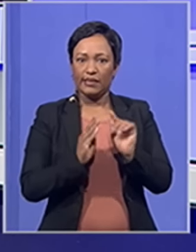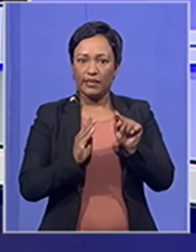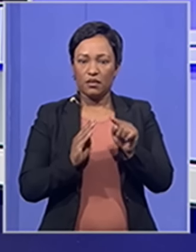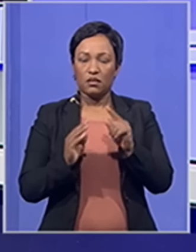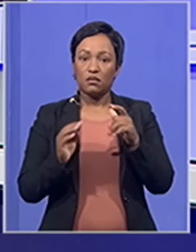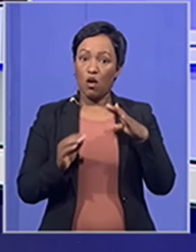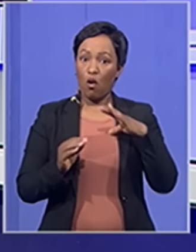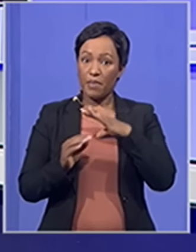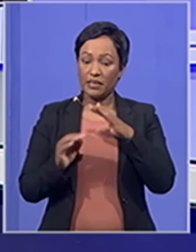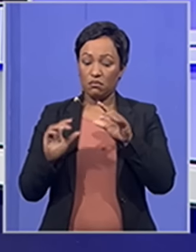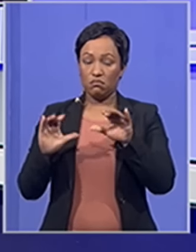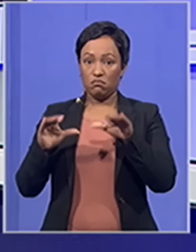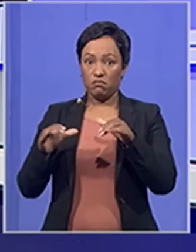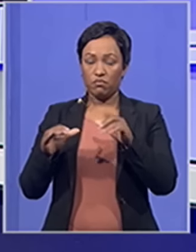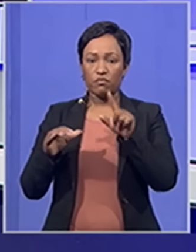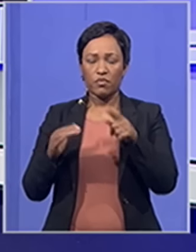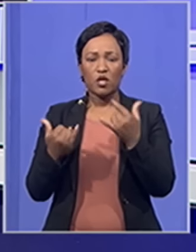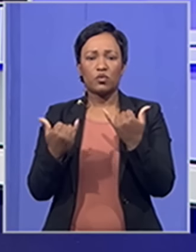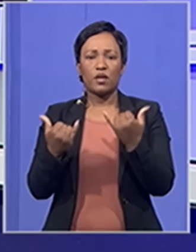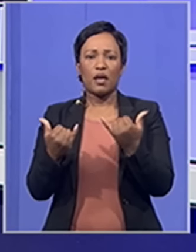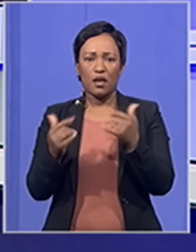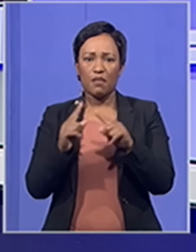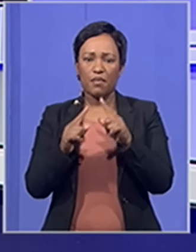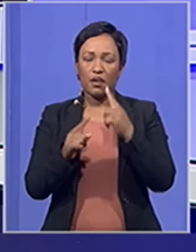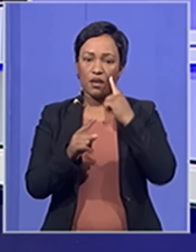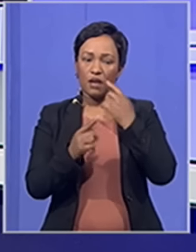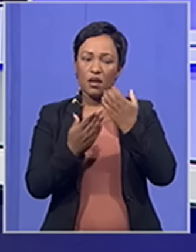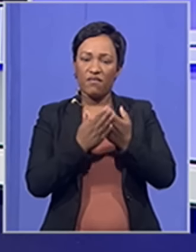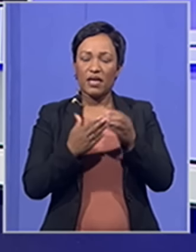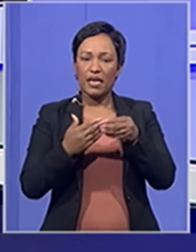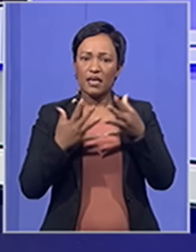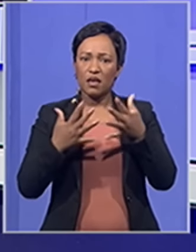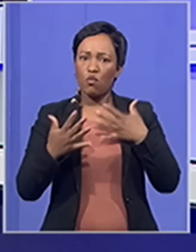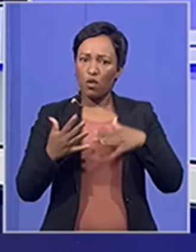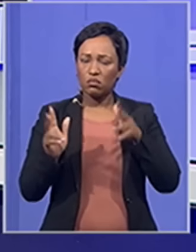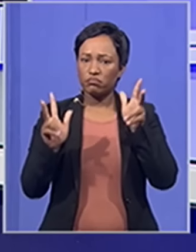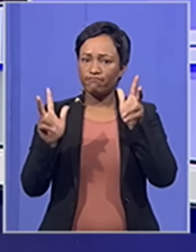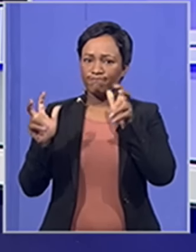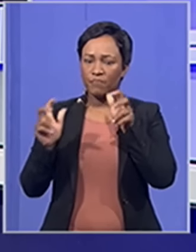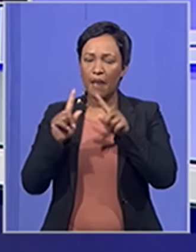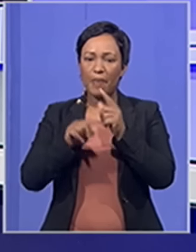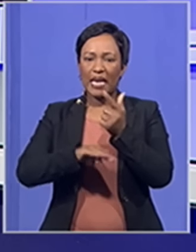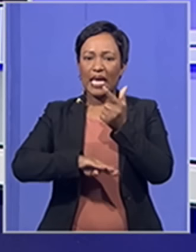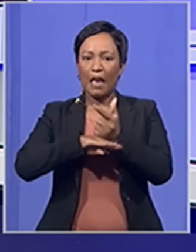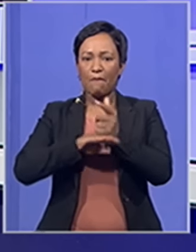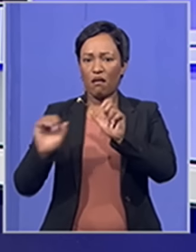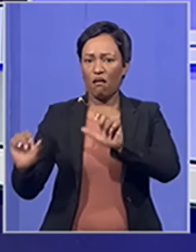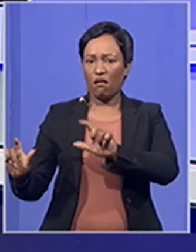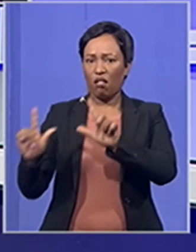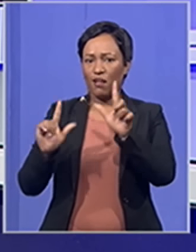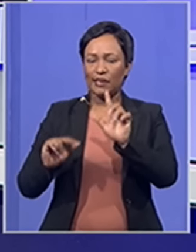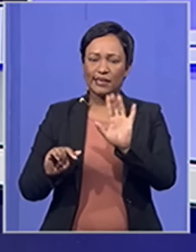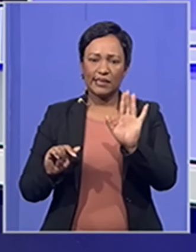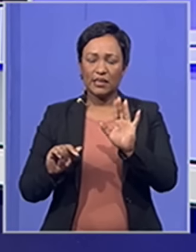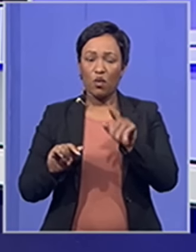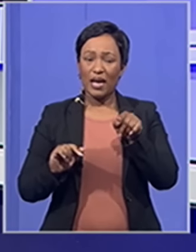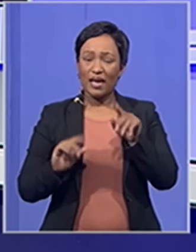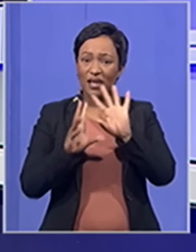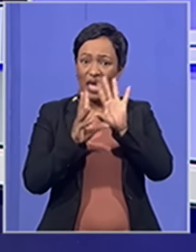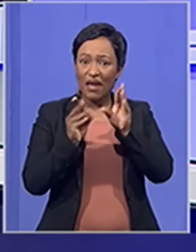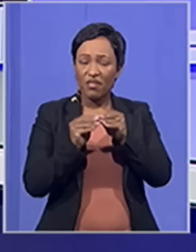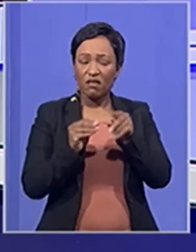sibulla gompieno mme baeteledipele ba bopaki ba ne ba batla gore dithetso di seke di a phasaladiwa ka ntlha ya bosisi jwa tshedimosetso